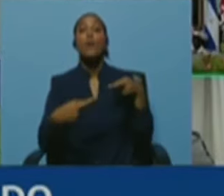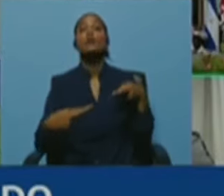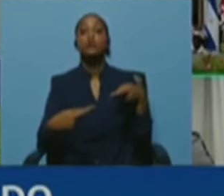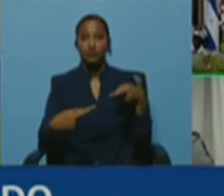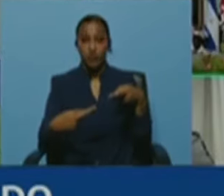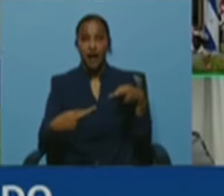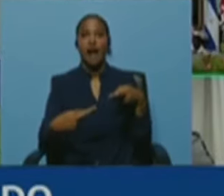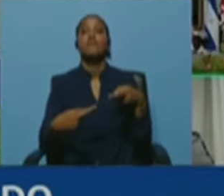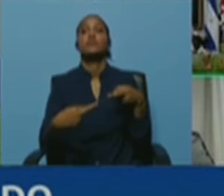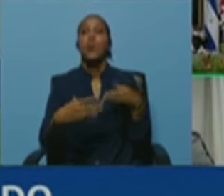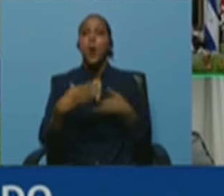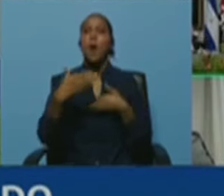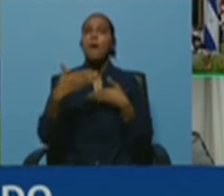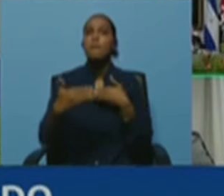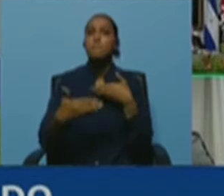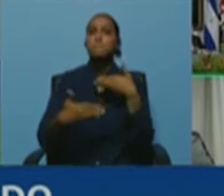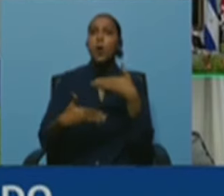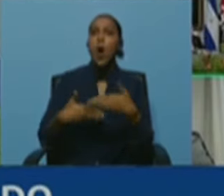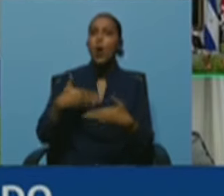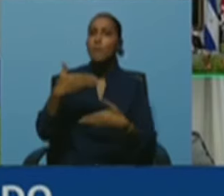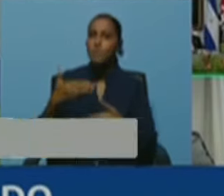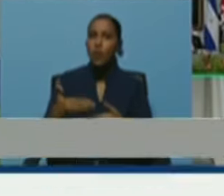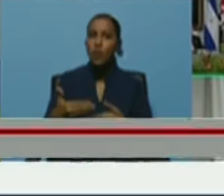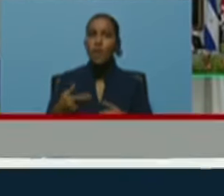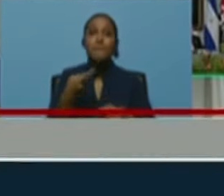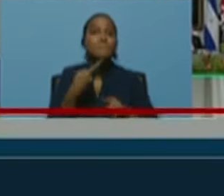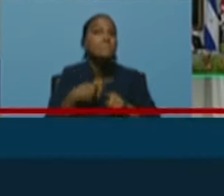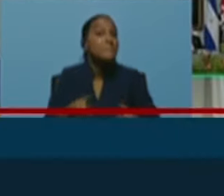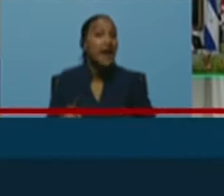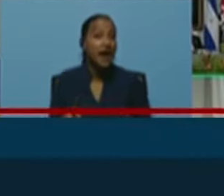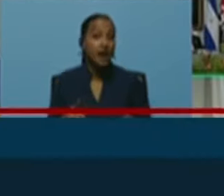Fascism became institutionalized because the European powers,